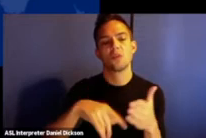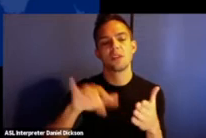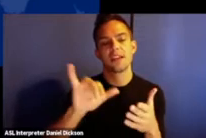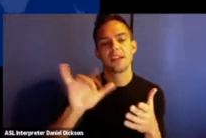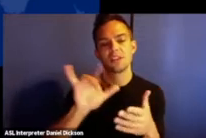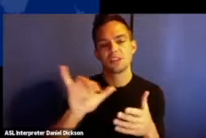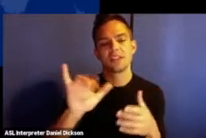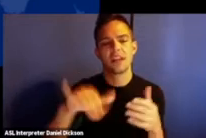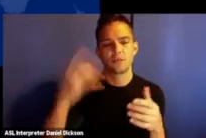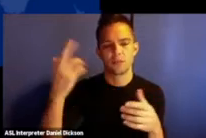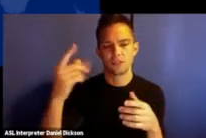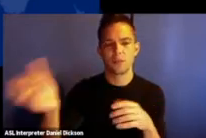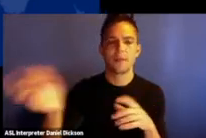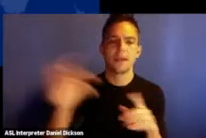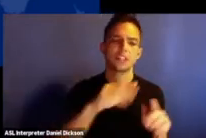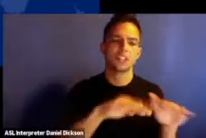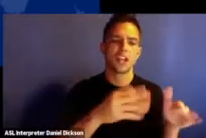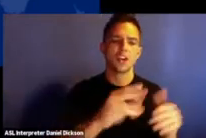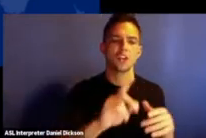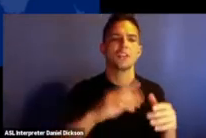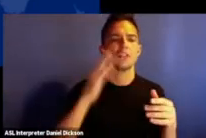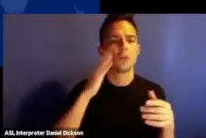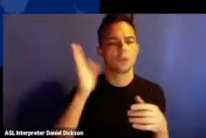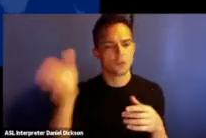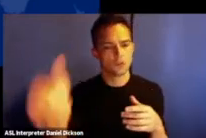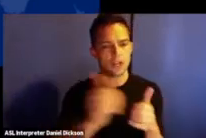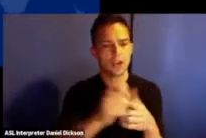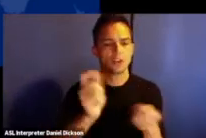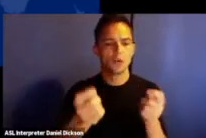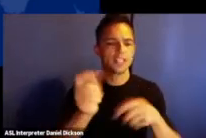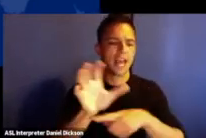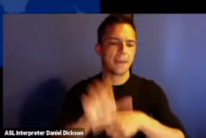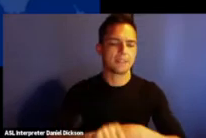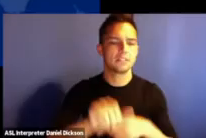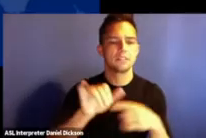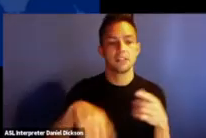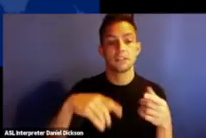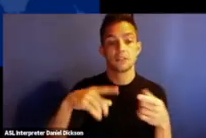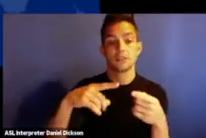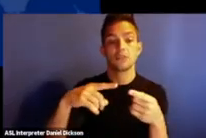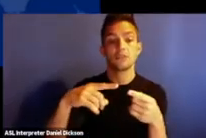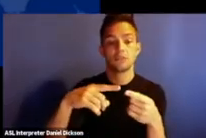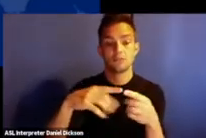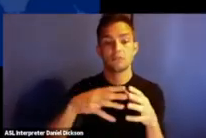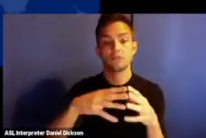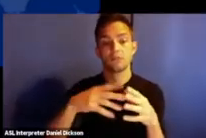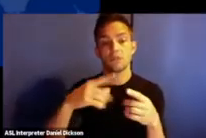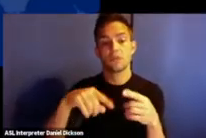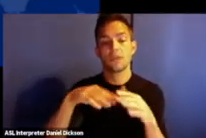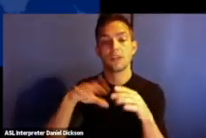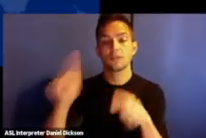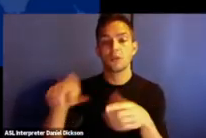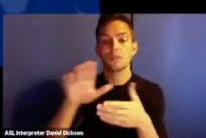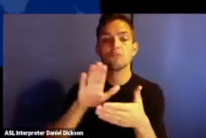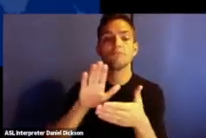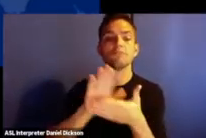back to childhood and knowing what your future looks like, knowing how you're going to adapt to it. So when they go under interviews, when they go in to get careers, they